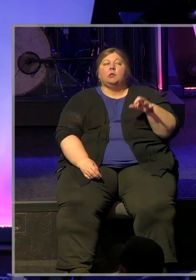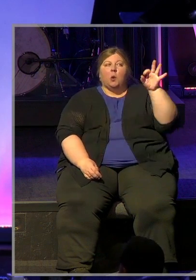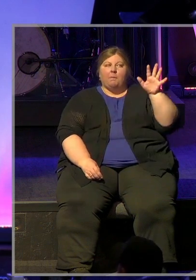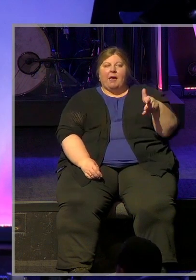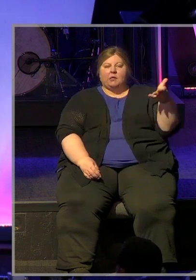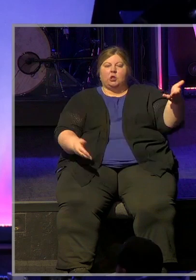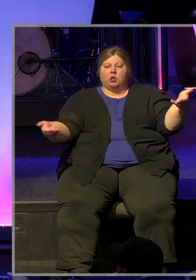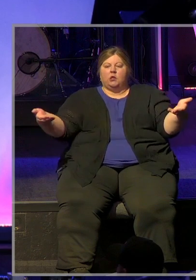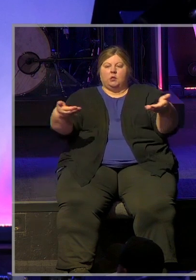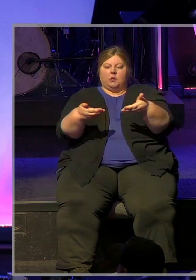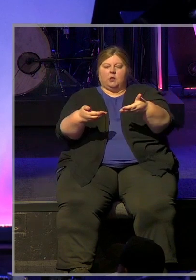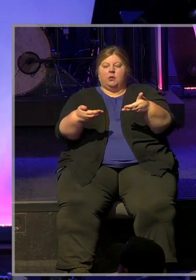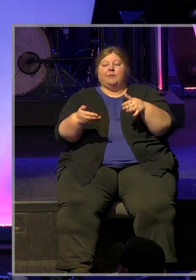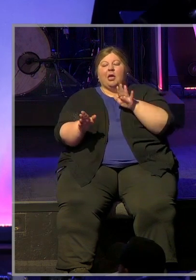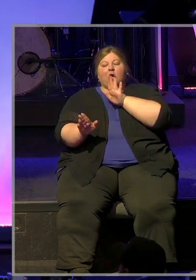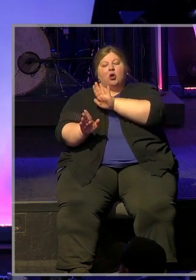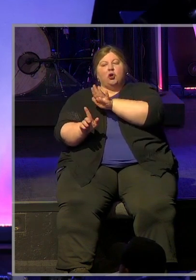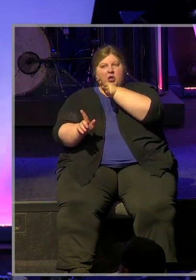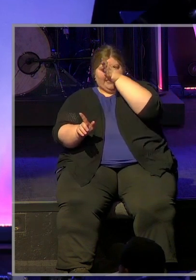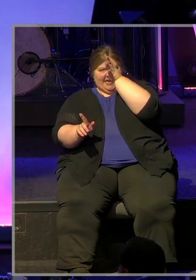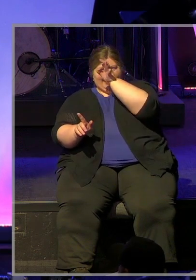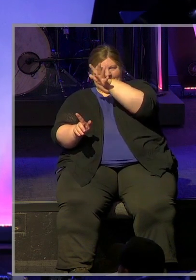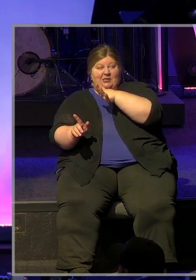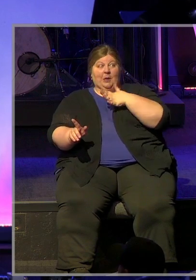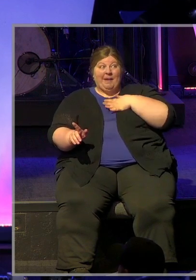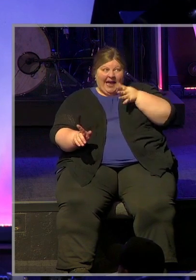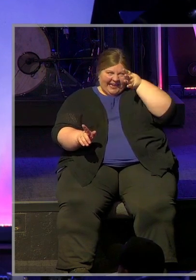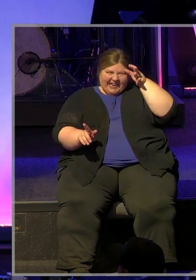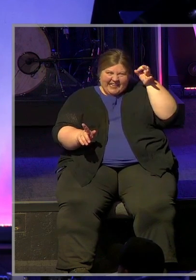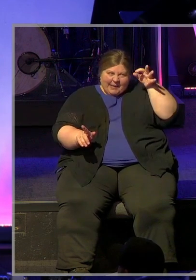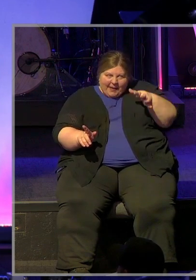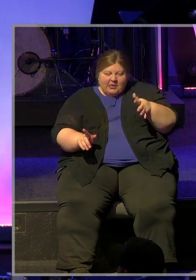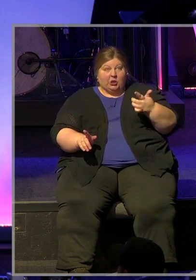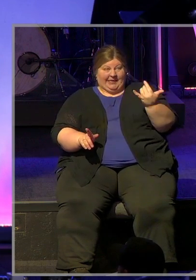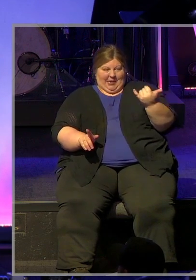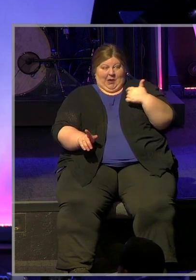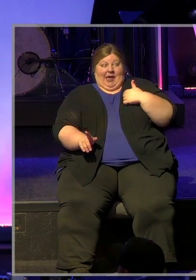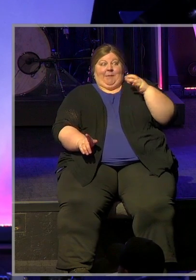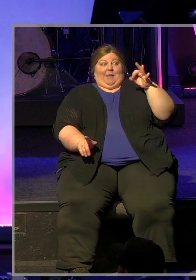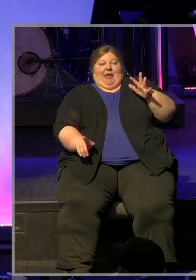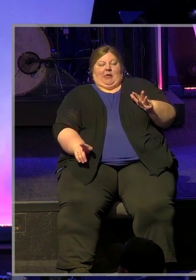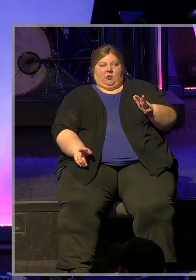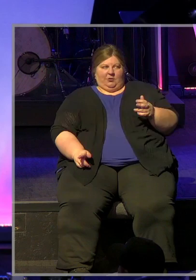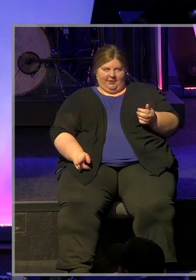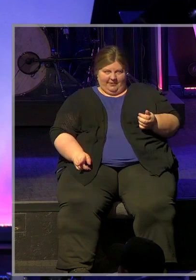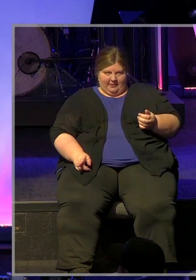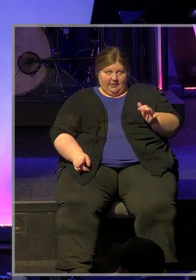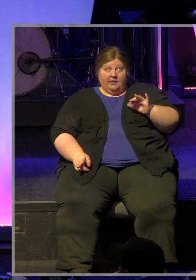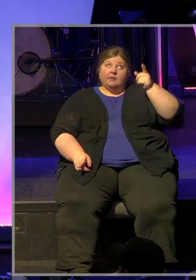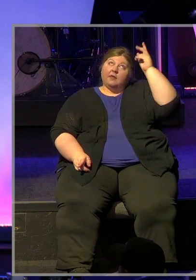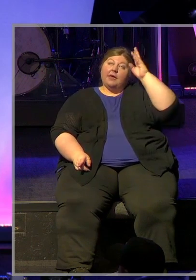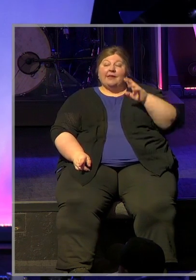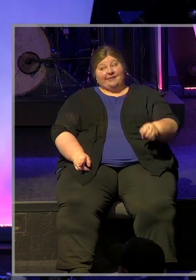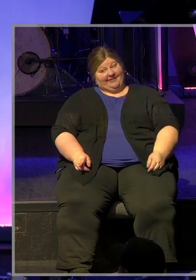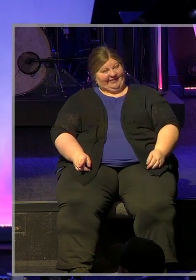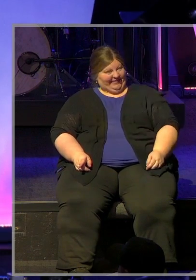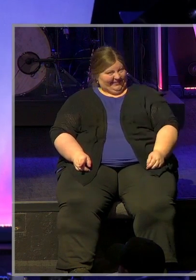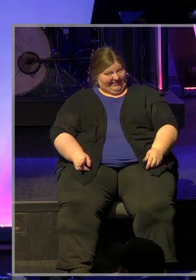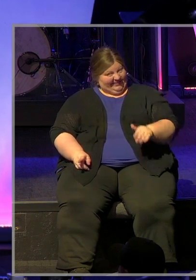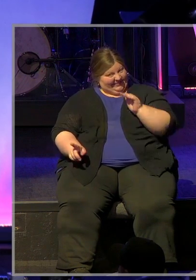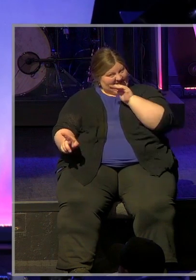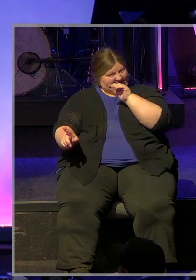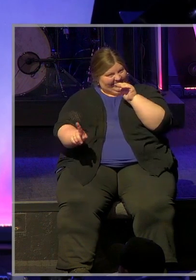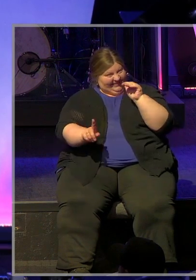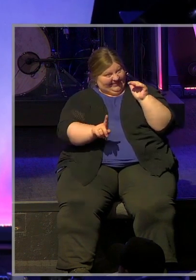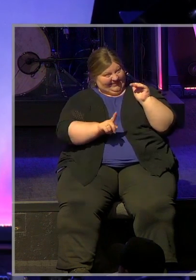pastor. Shannon's dad is a pastor. My dad is a pastor. And now I'm a pastor. And it's as if God is like, you know what? I just want to remind you